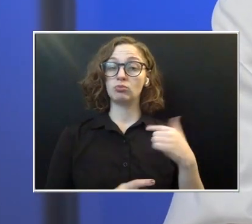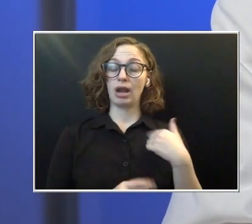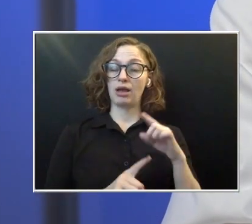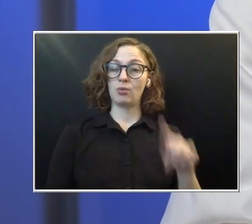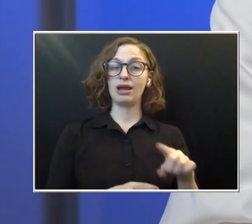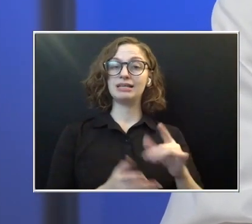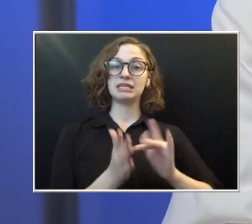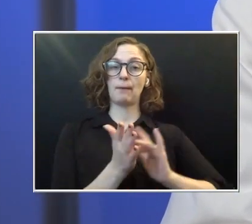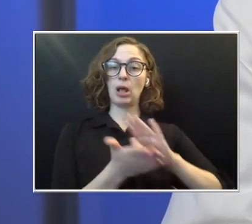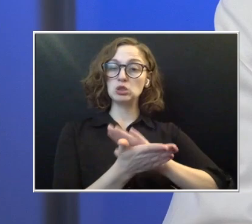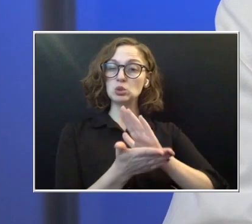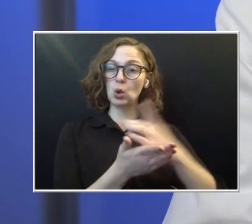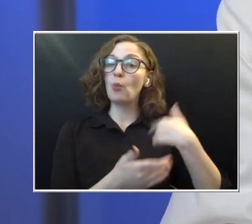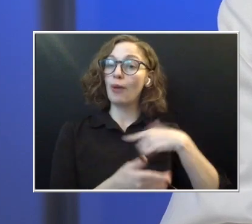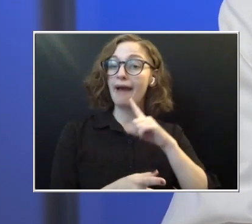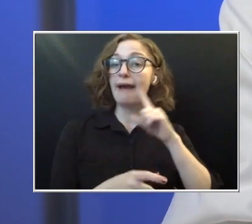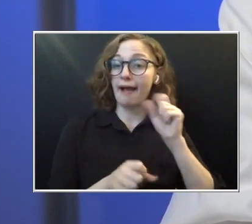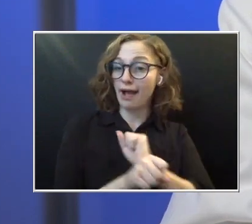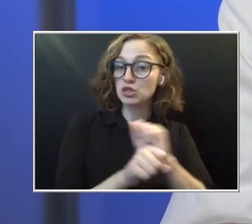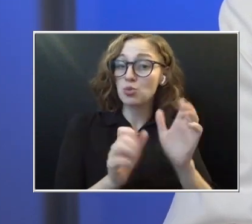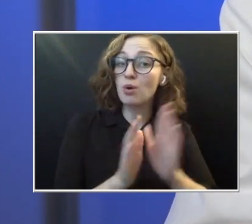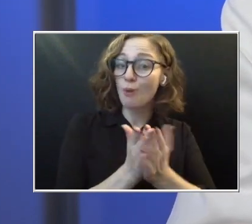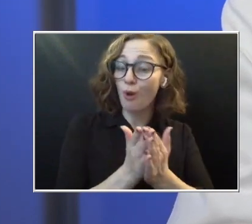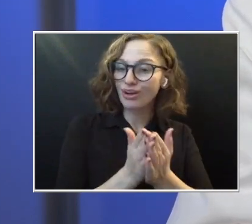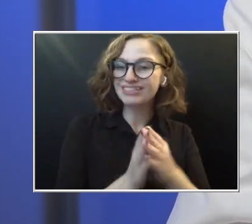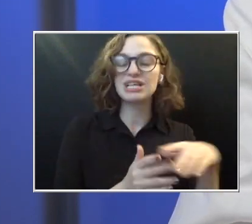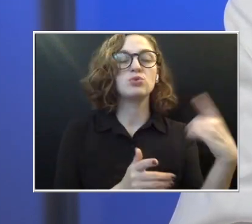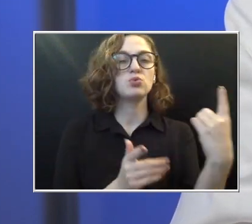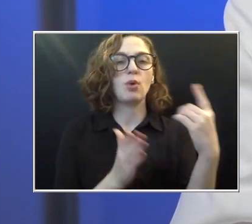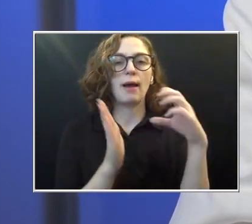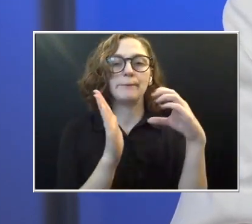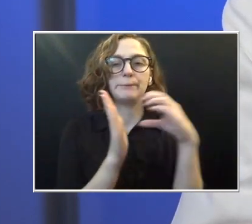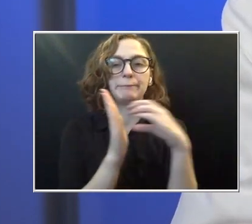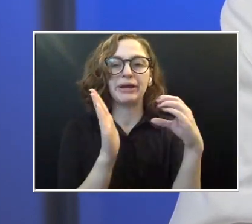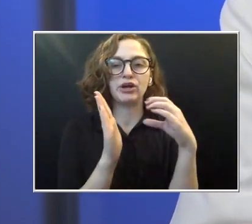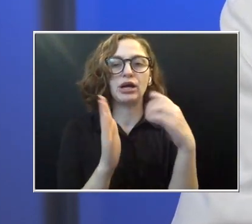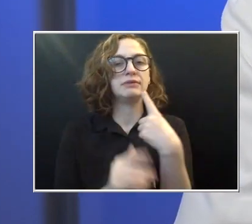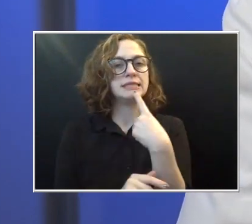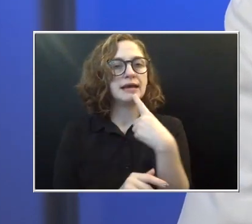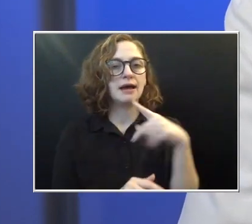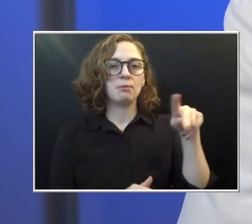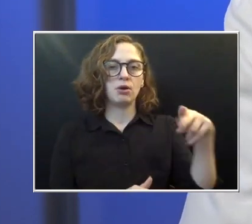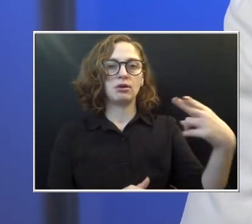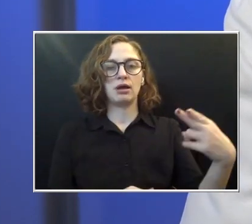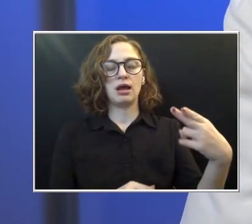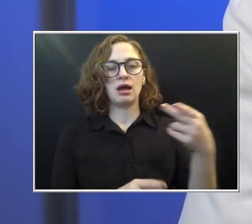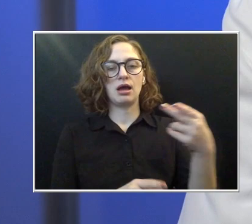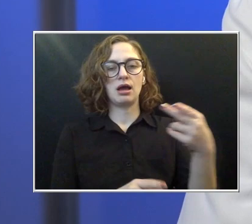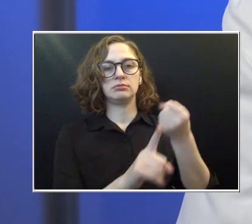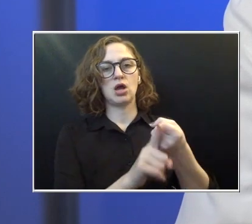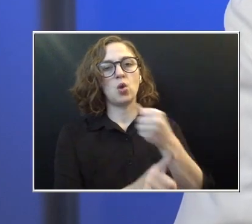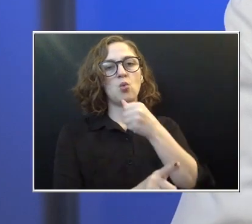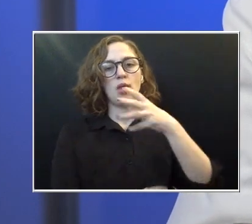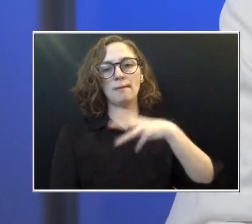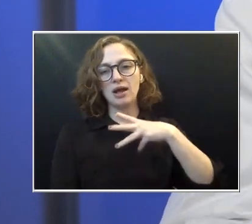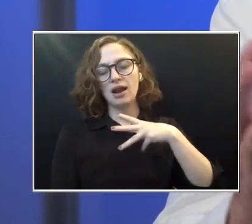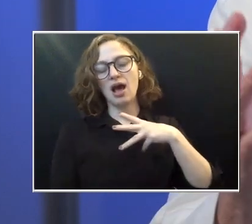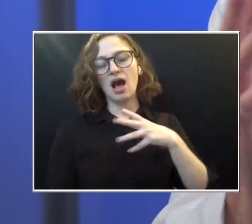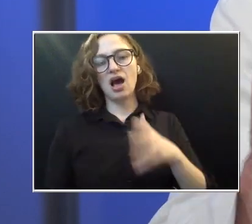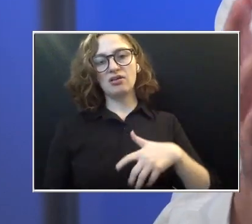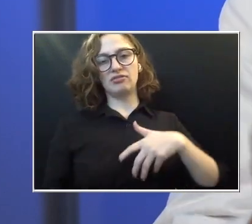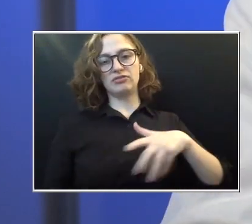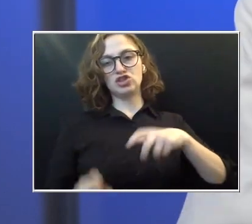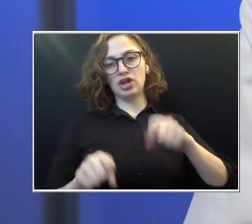said, primary pulmonary hypertension affects women of childbearing age and is universally fatal, and there are no treatments. We now